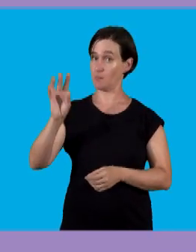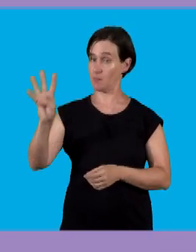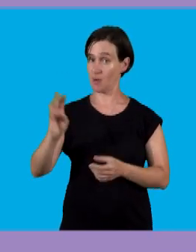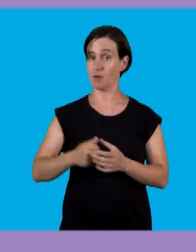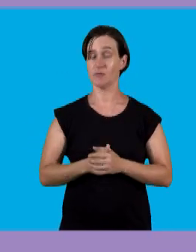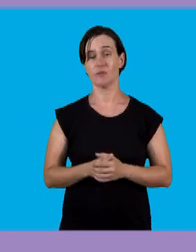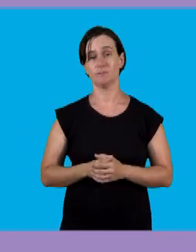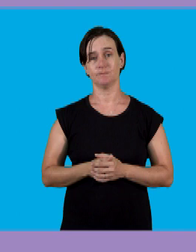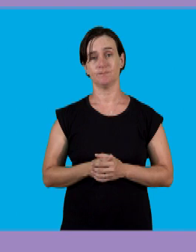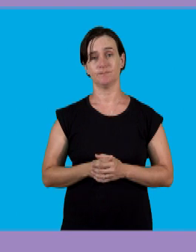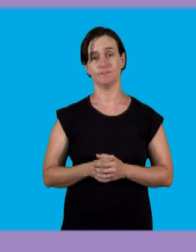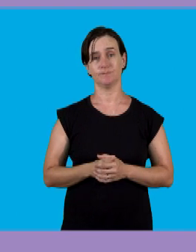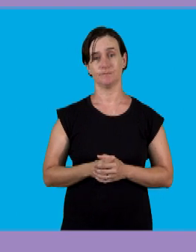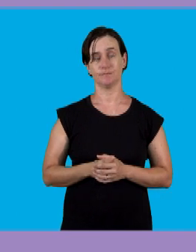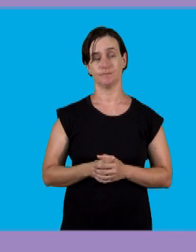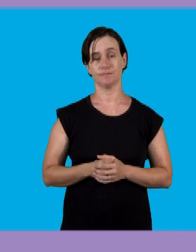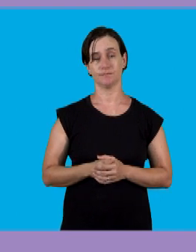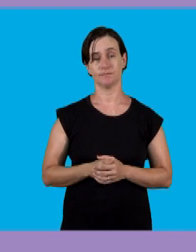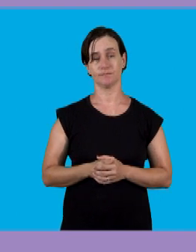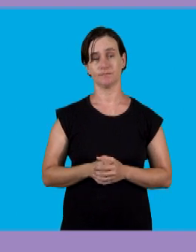divided by 4. Now remember, this